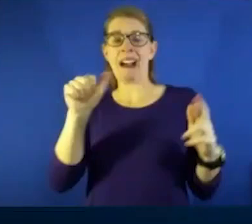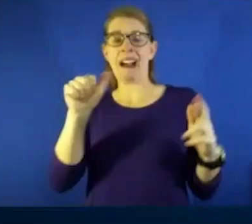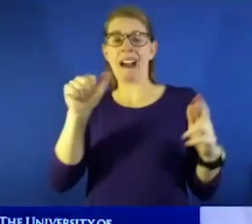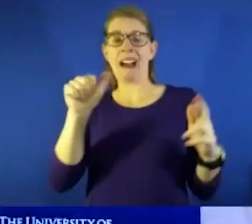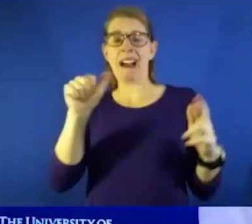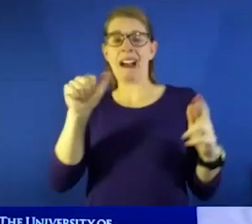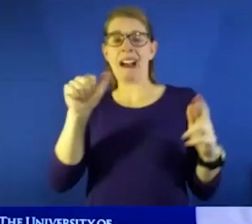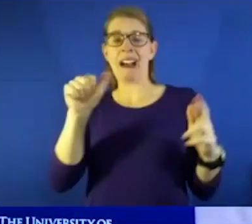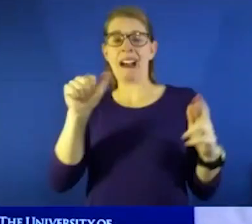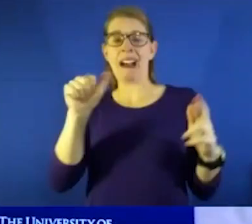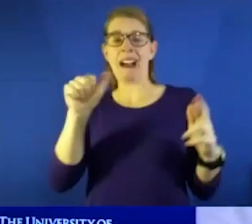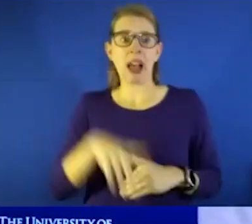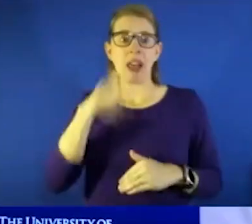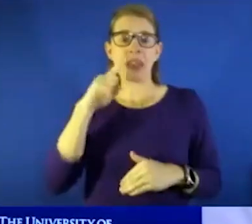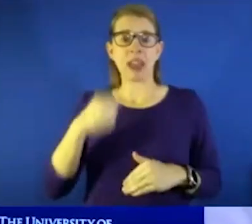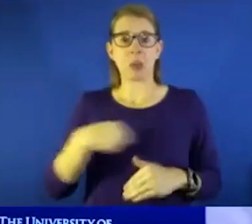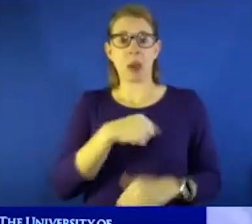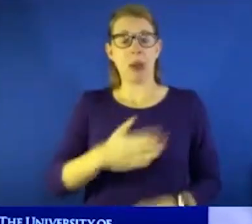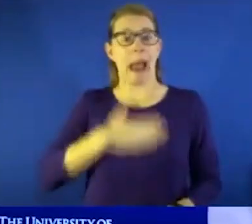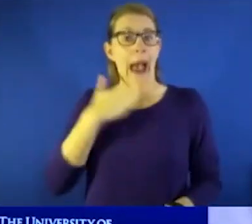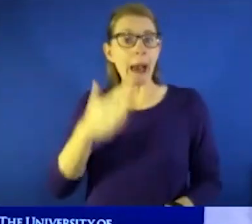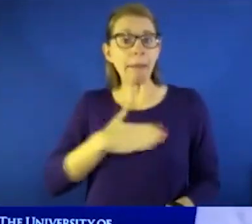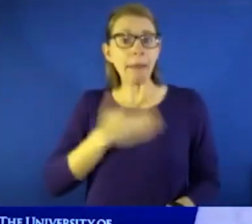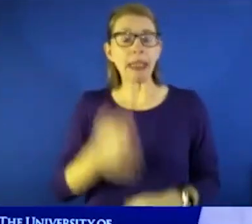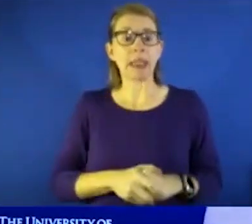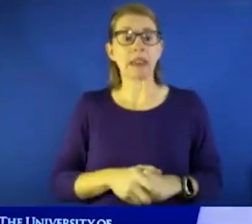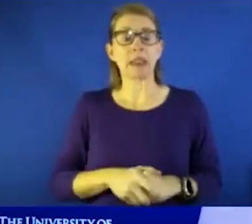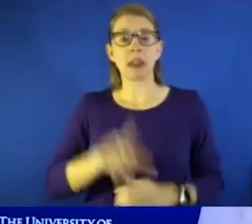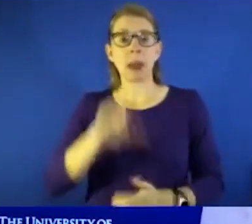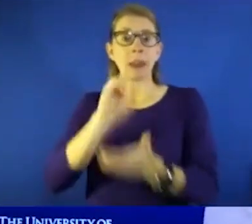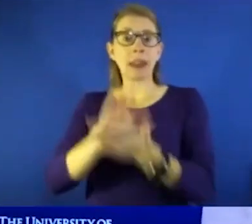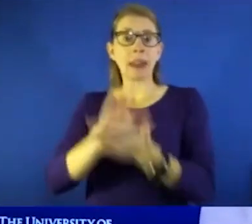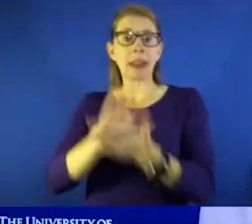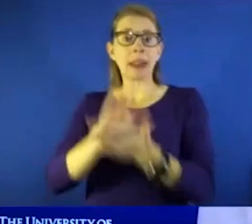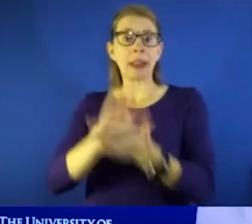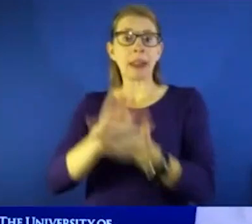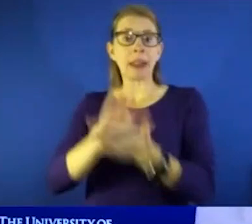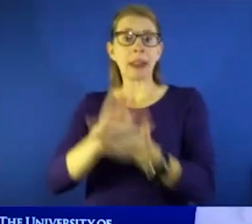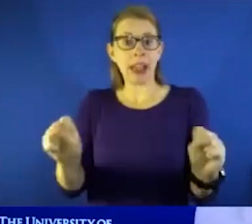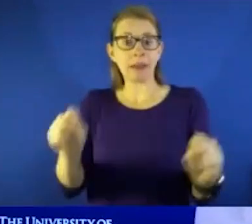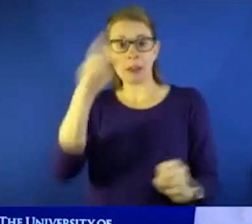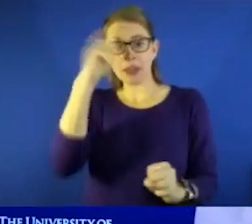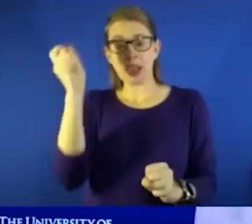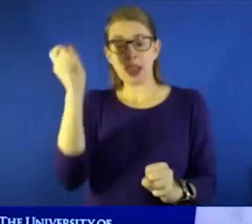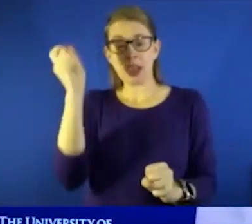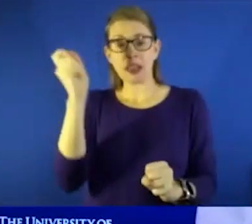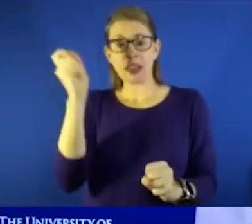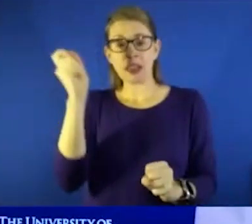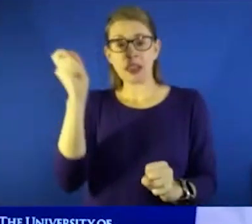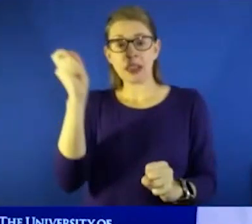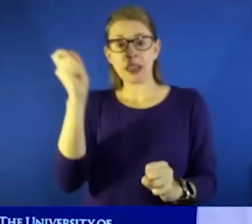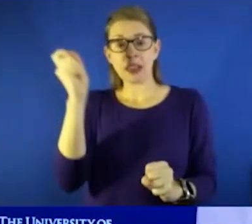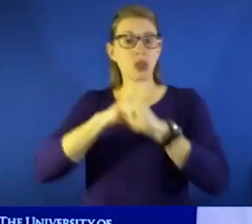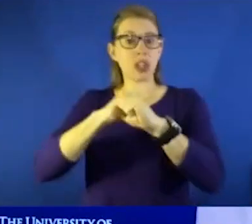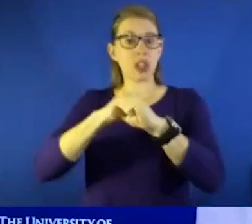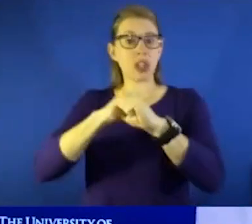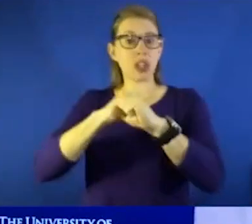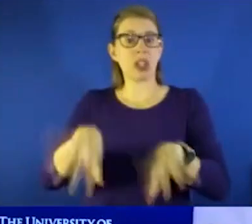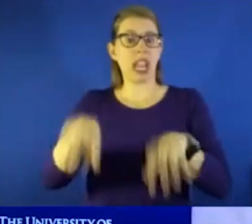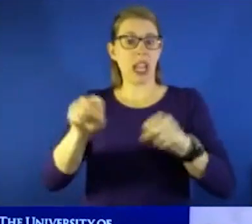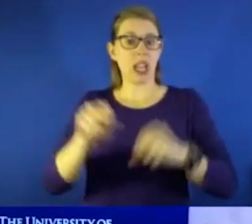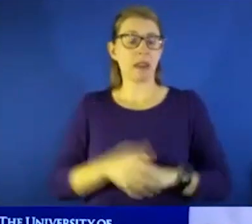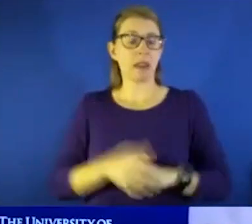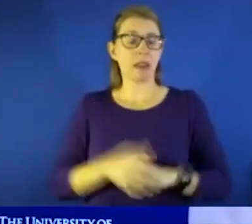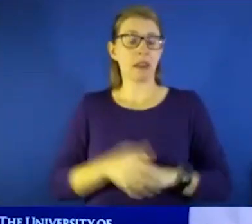were happy and believed the schools were safe because of those things those protections they were taking. So, I'd be concerned